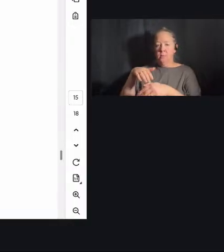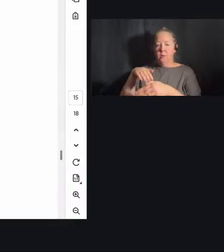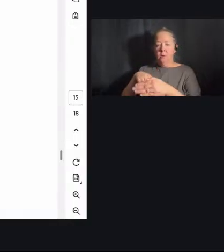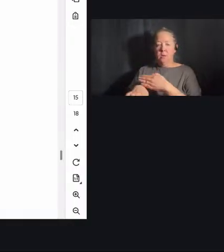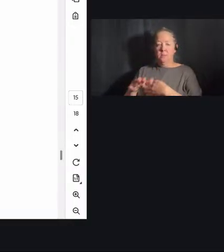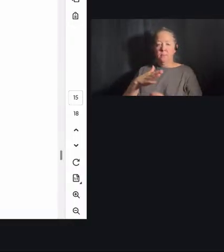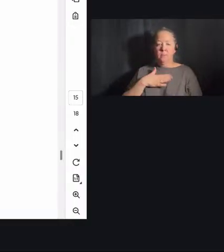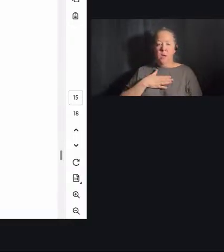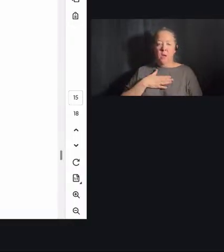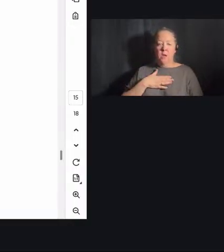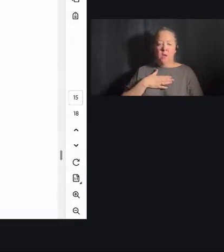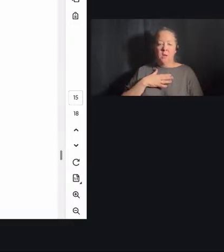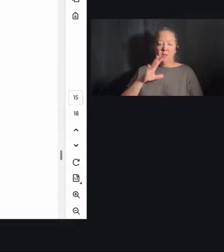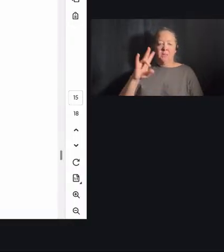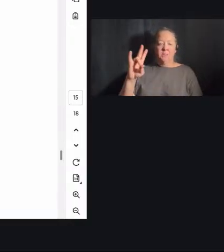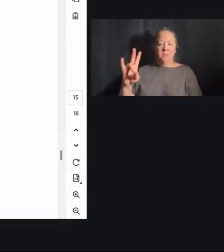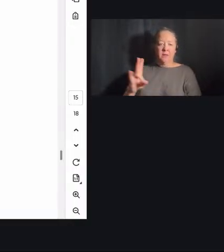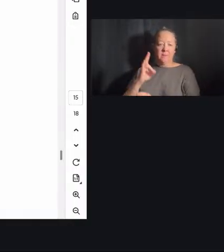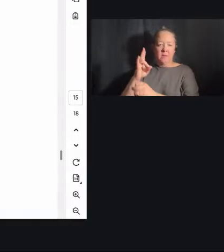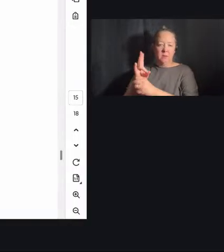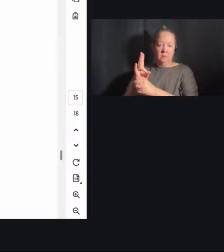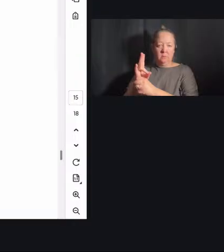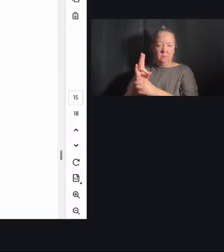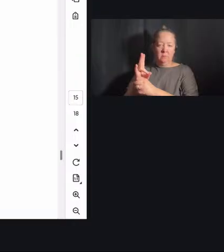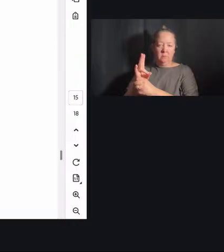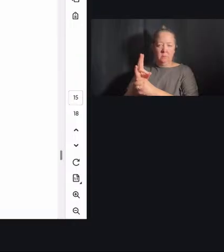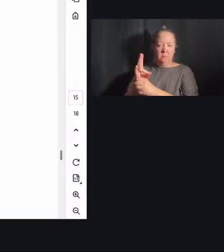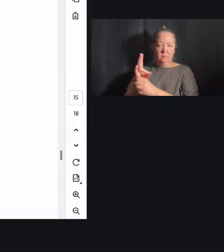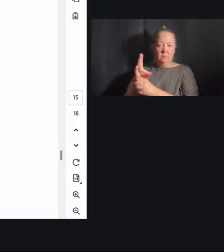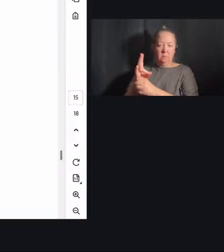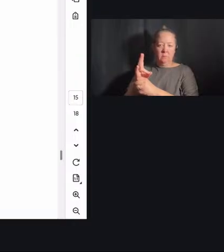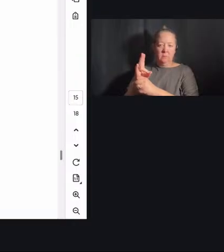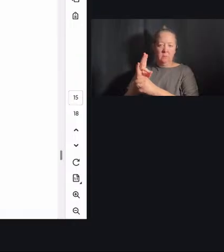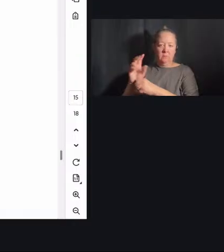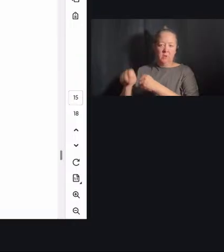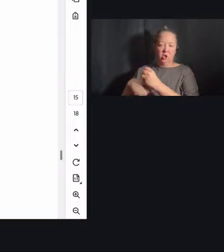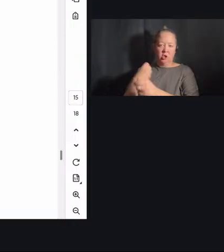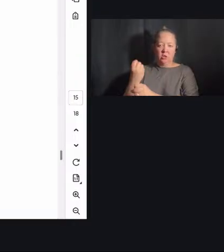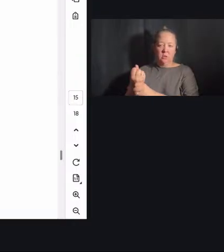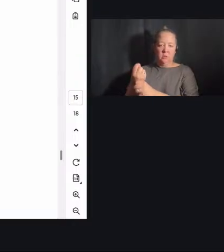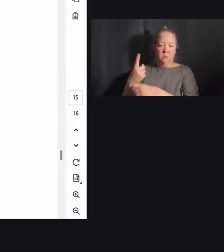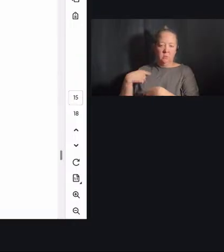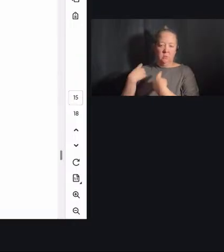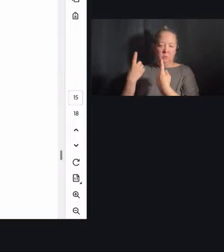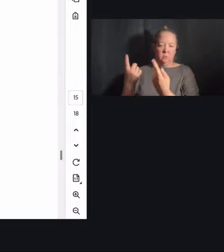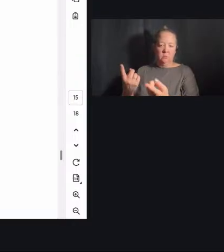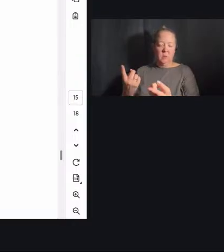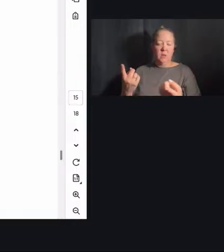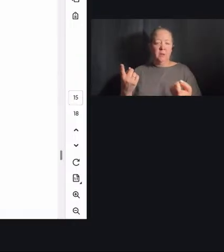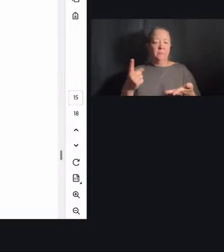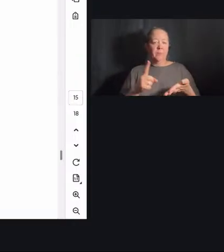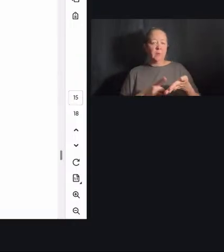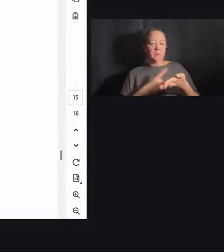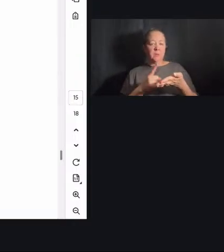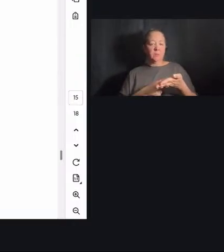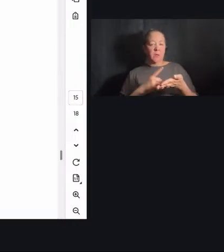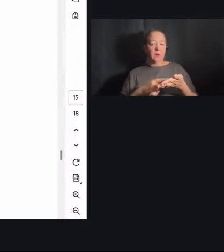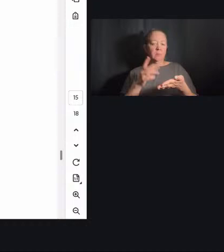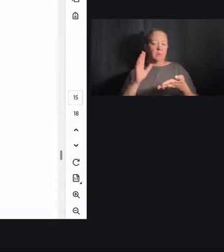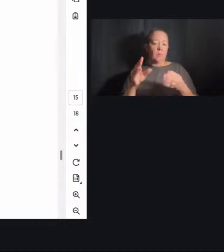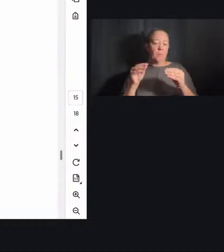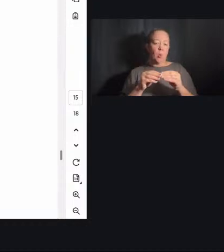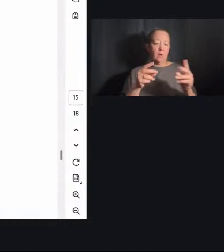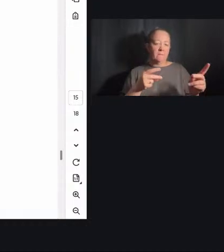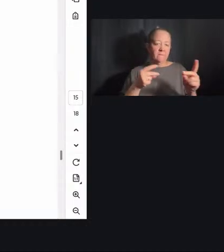So sometimes they go faster than other times. We're hoping once Ely is more known to be open, we have a